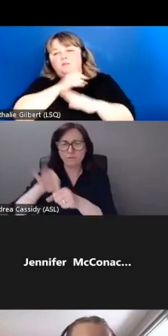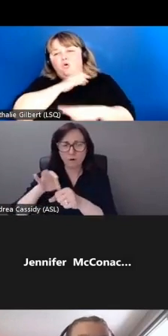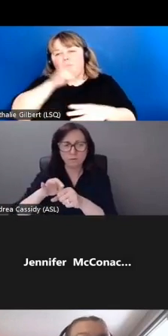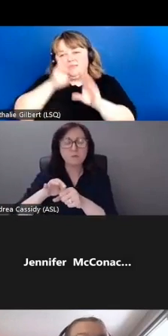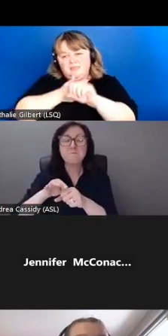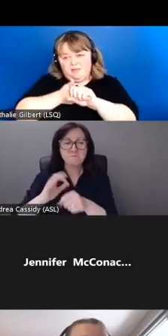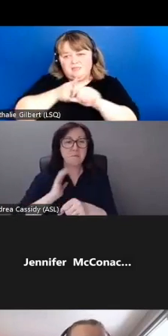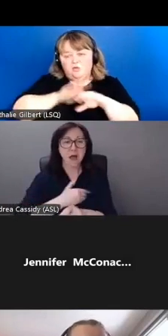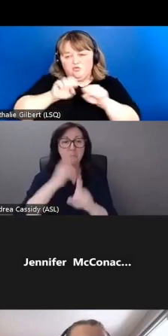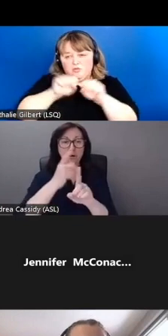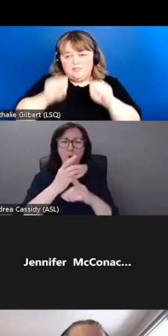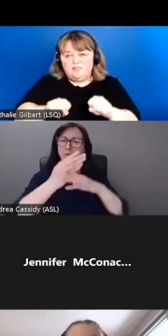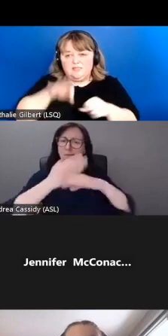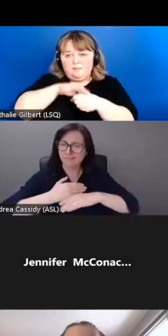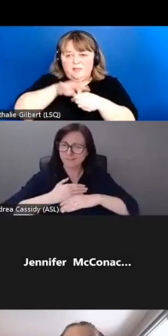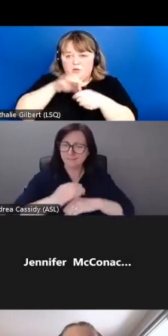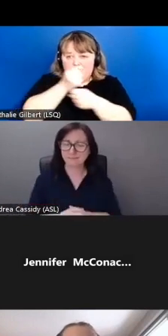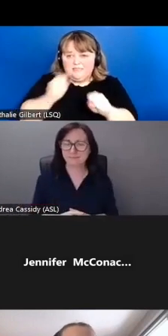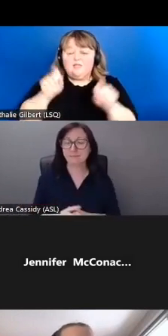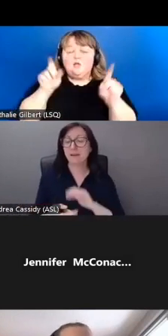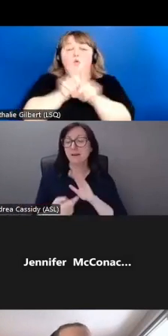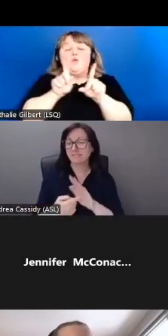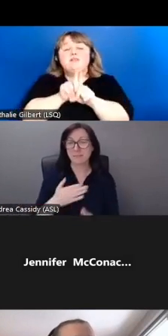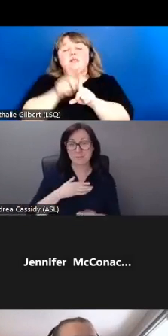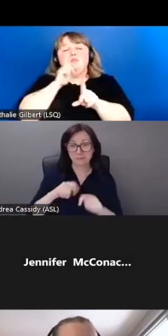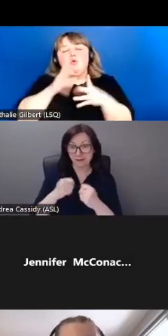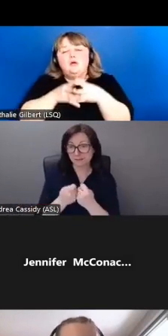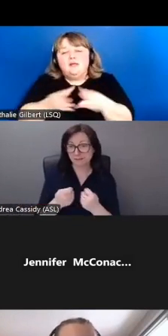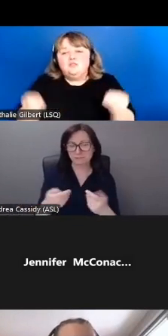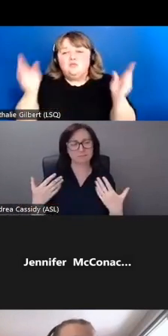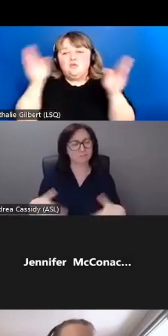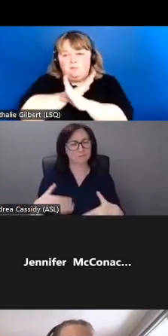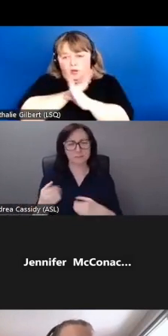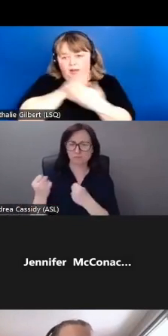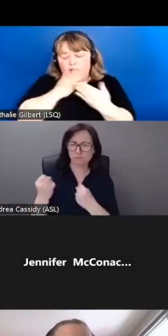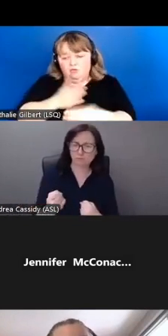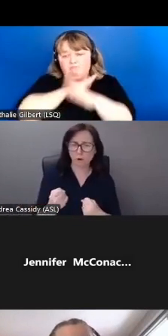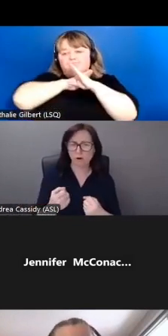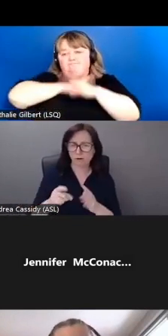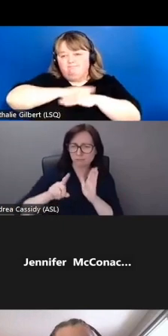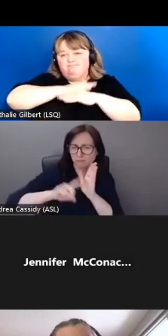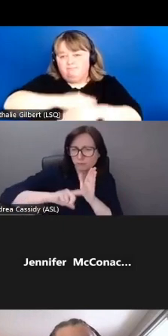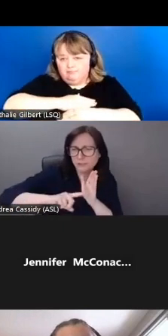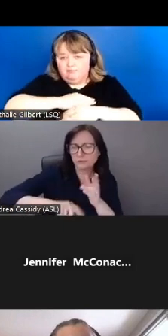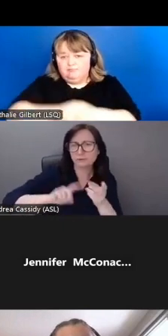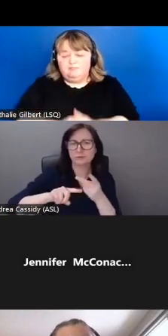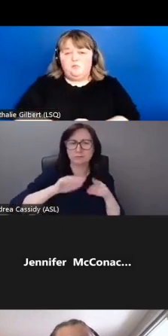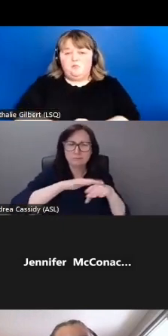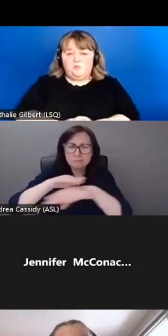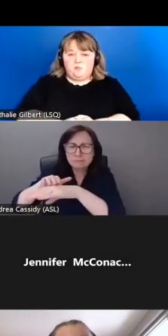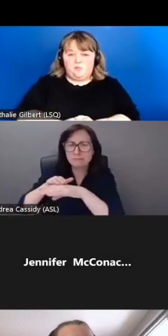barriers. So, for example, my team has a very robust research and consultation